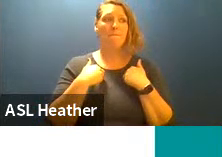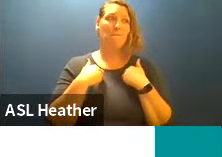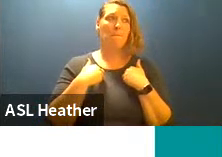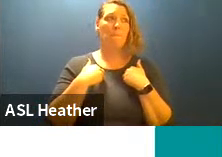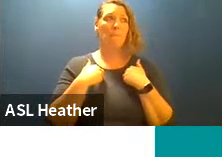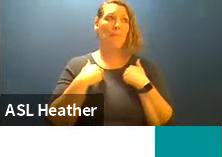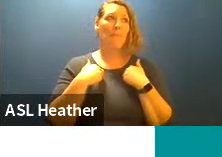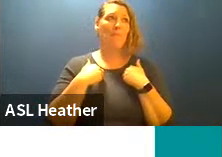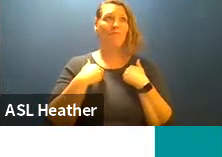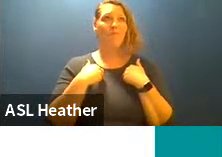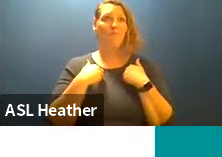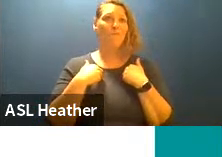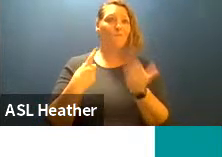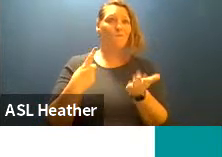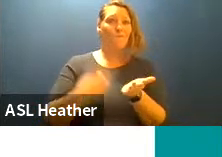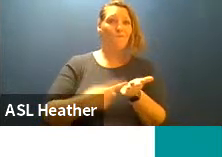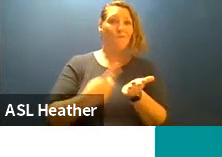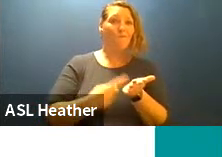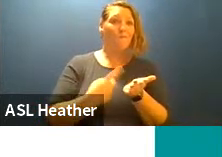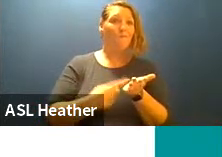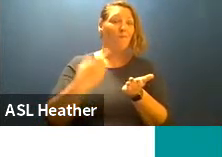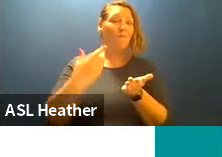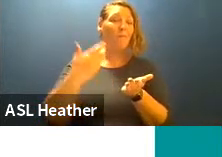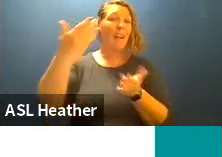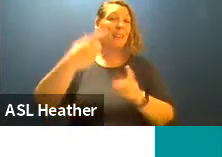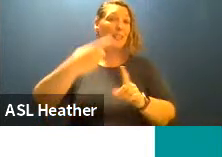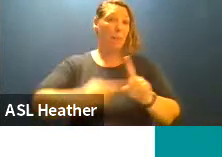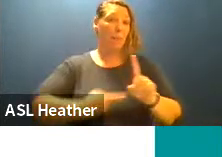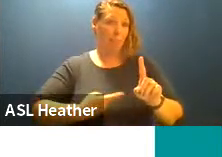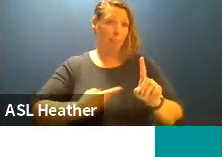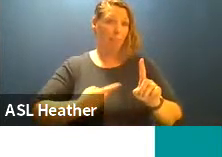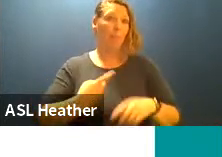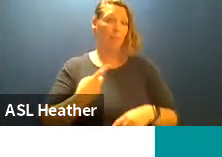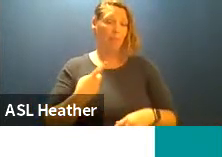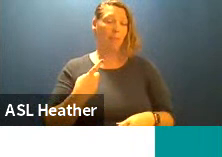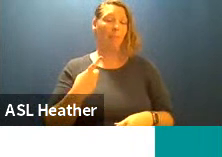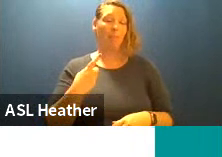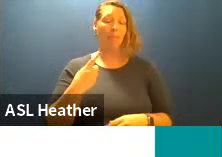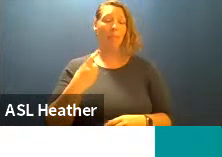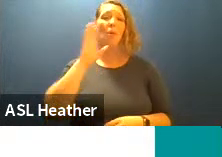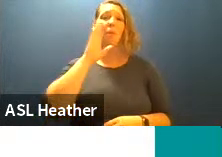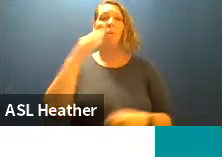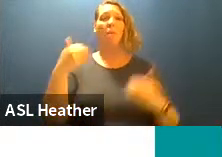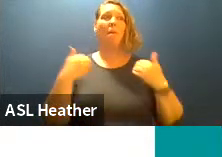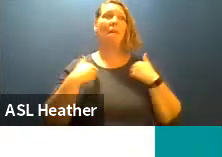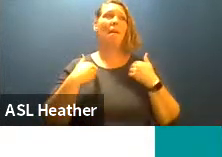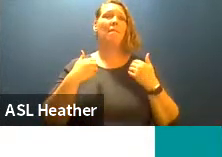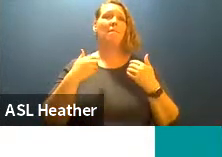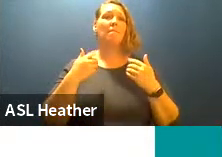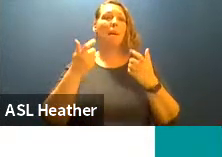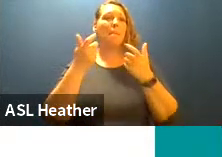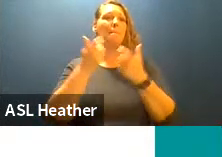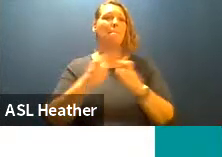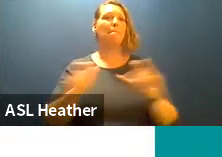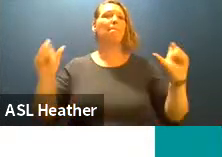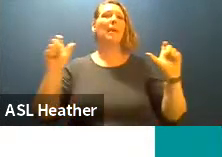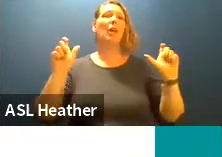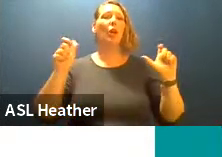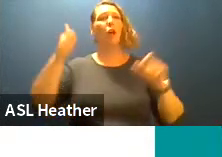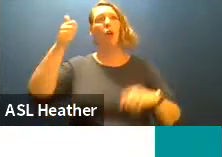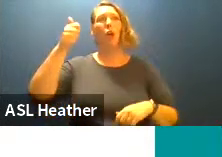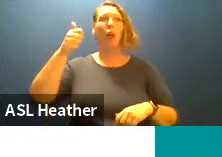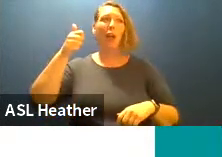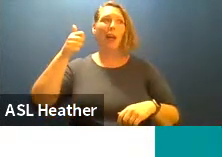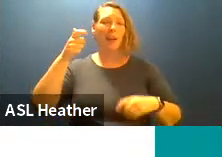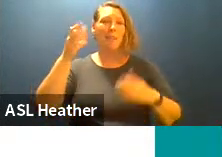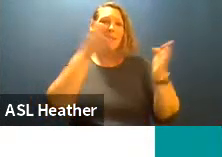sometime, hopefully next month. We will have a bigger planning picture of